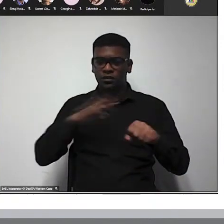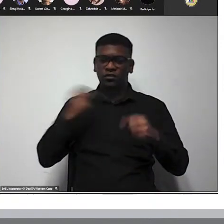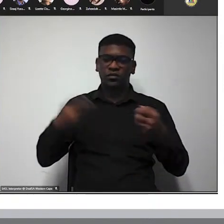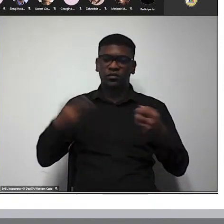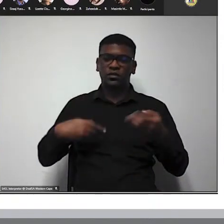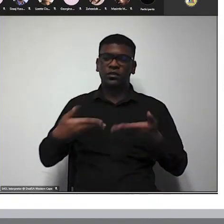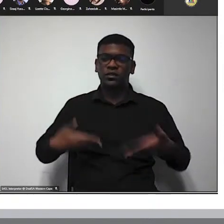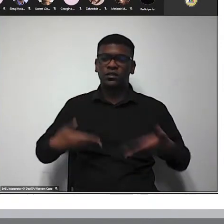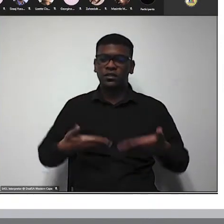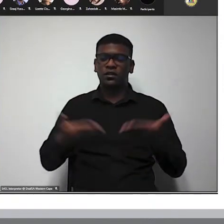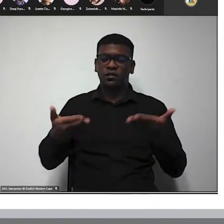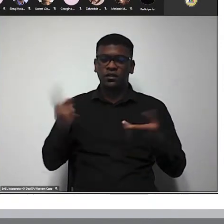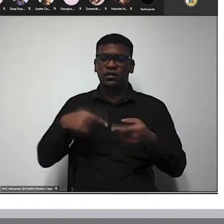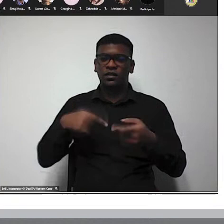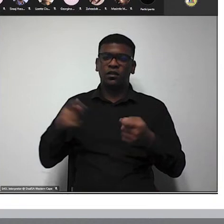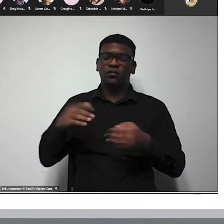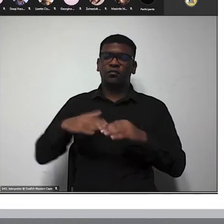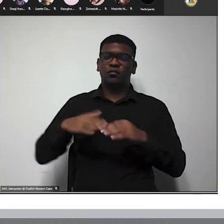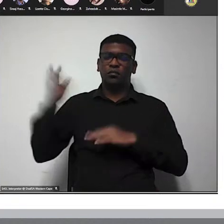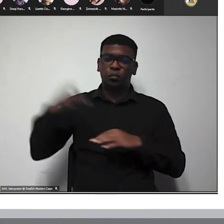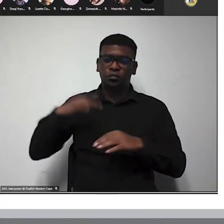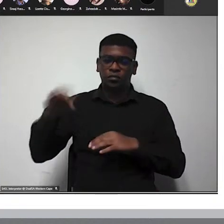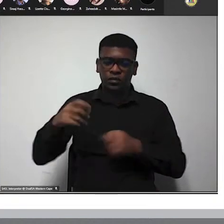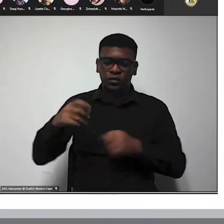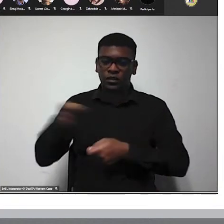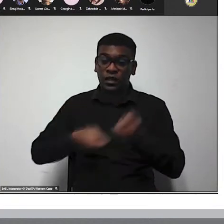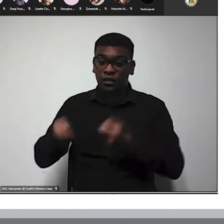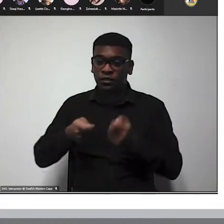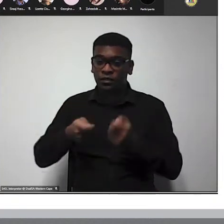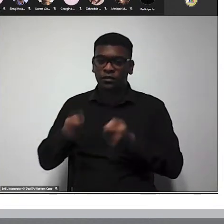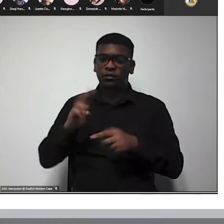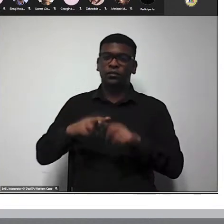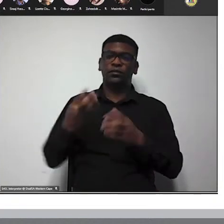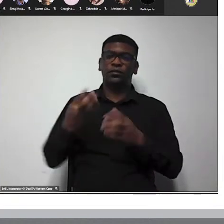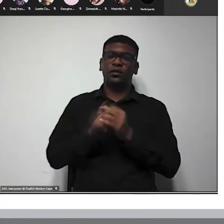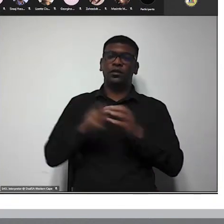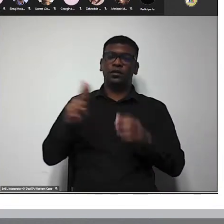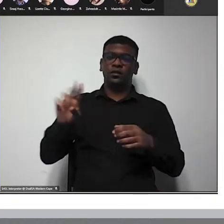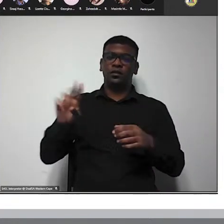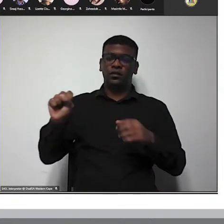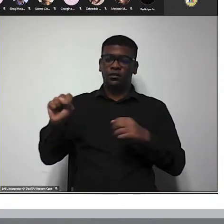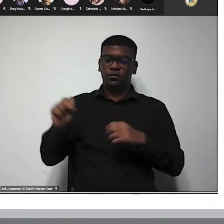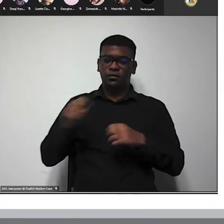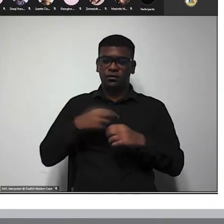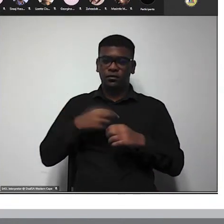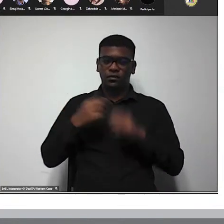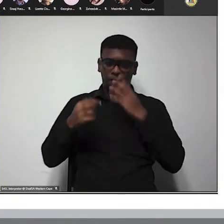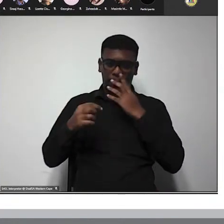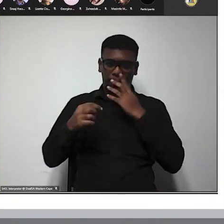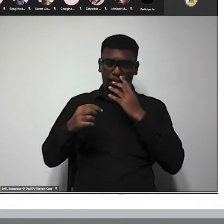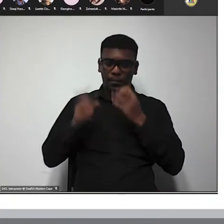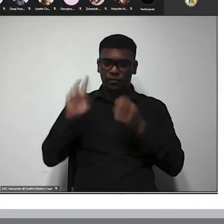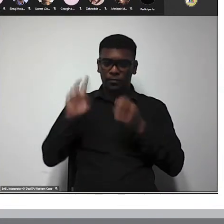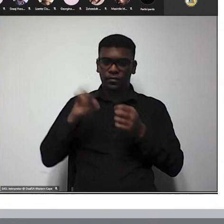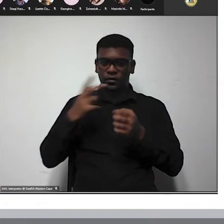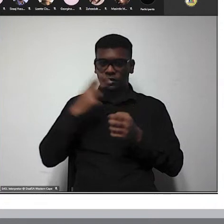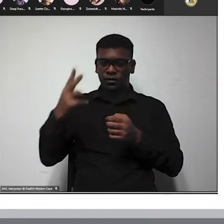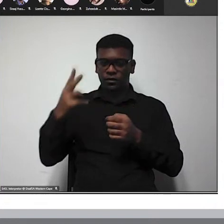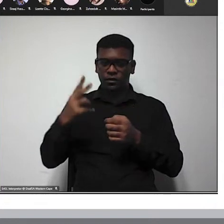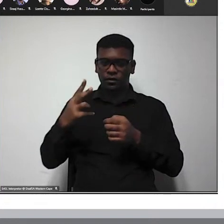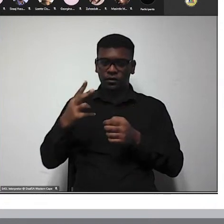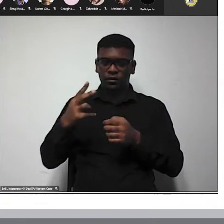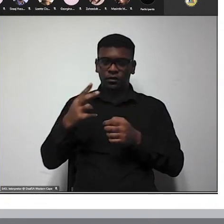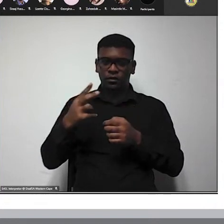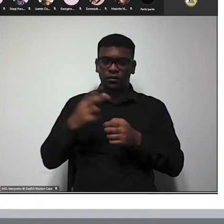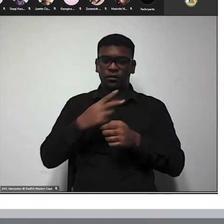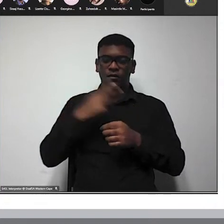trade per se with the US. And that would have to be, I think, again, looking at the objectives of